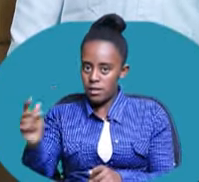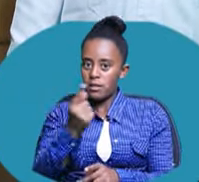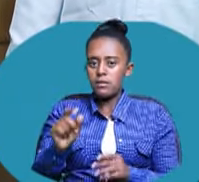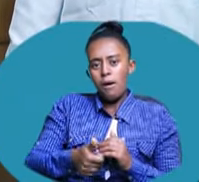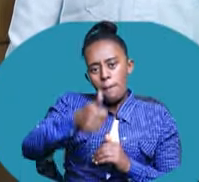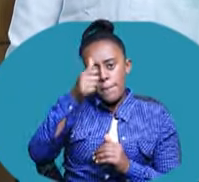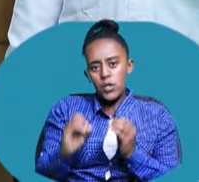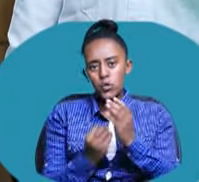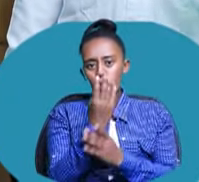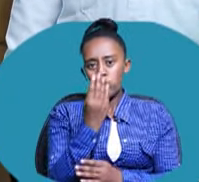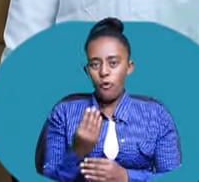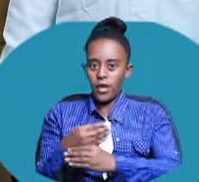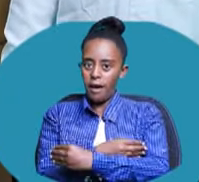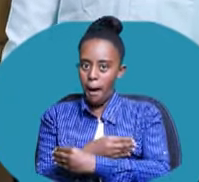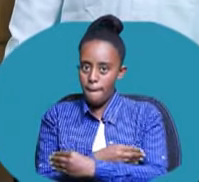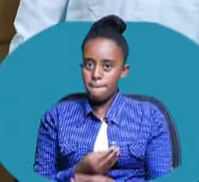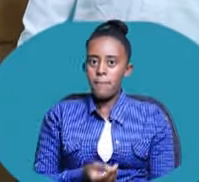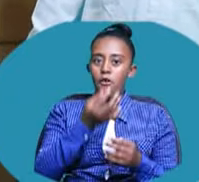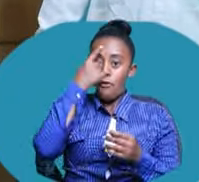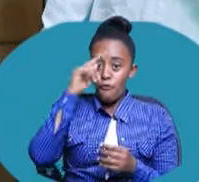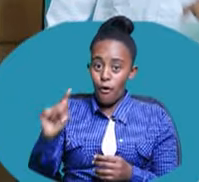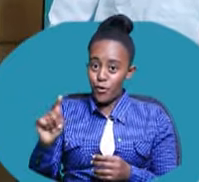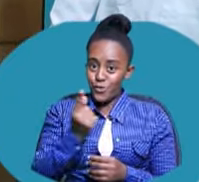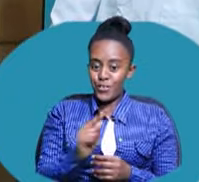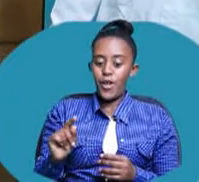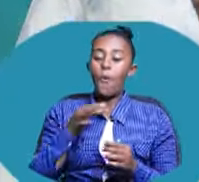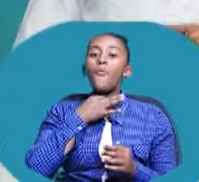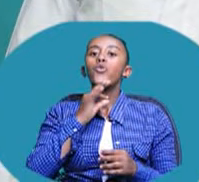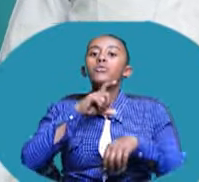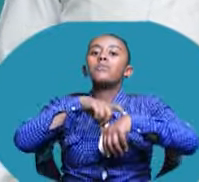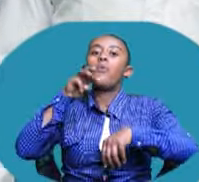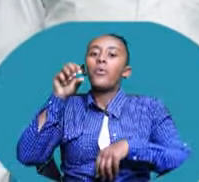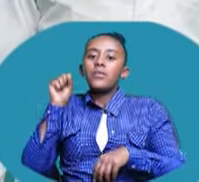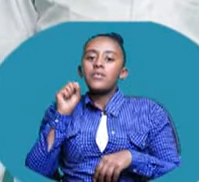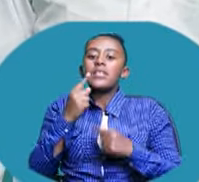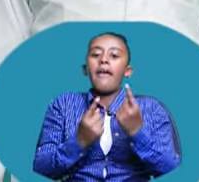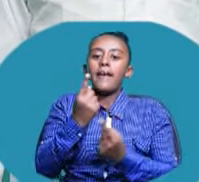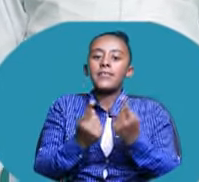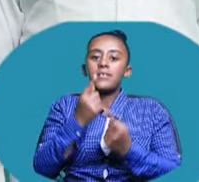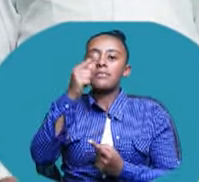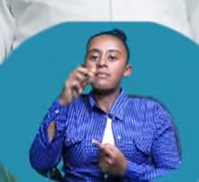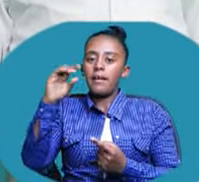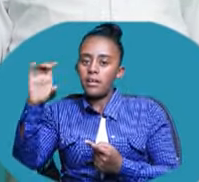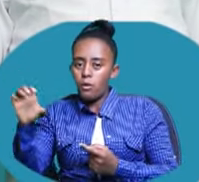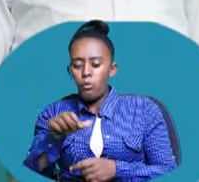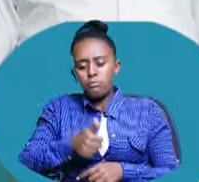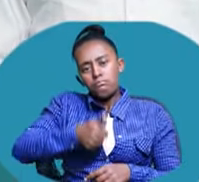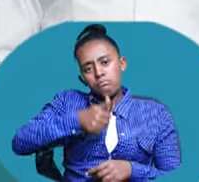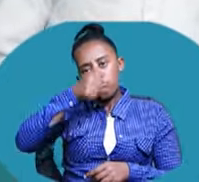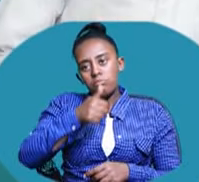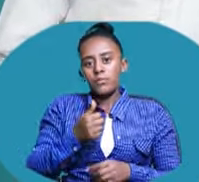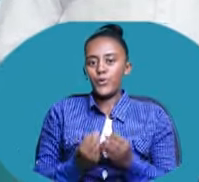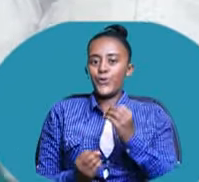the main source of income for the Muslim state during the period was trade. Trade was the main source